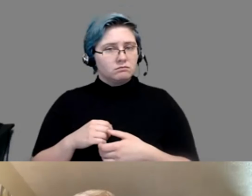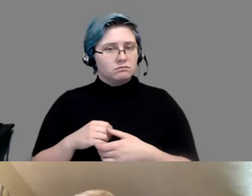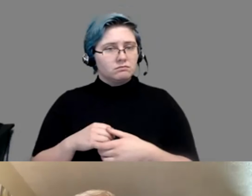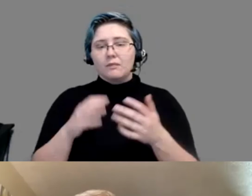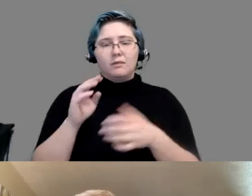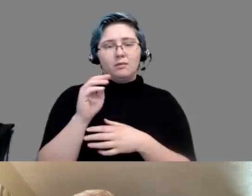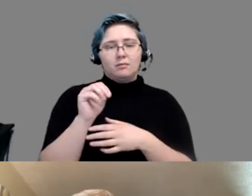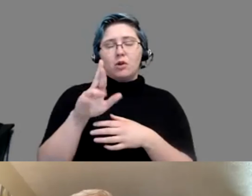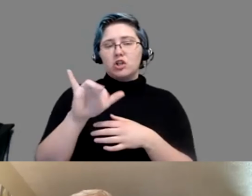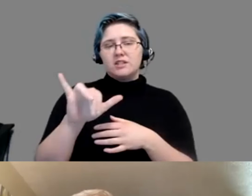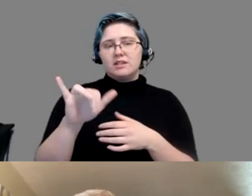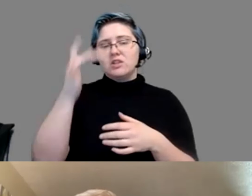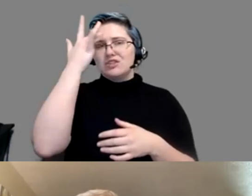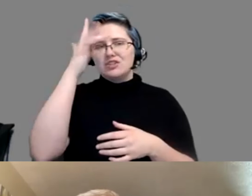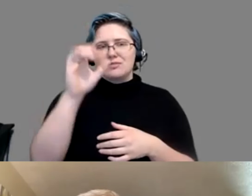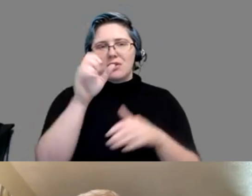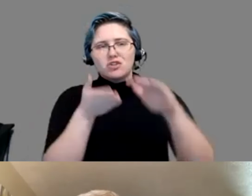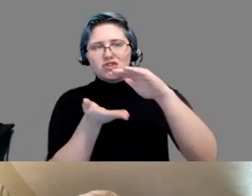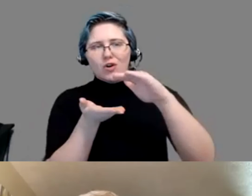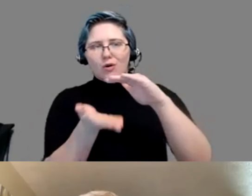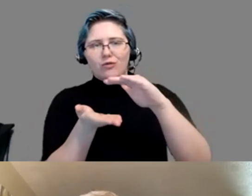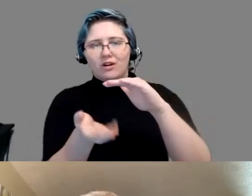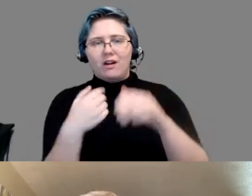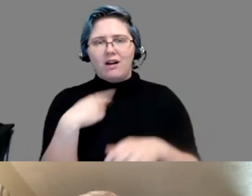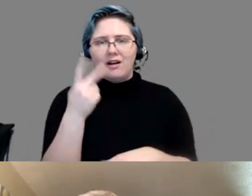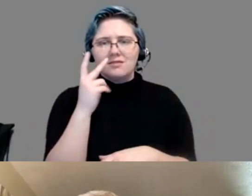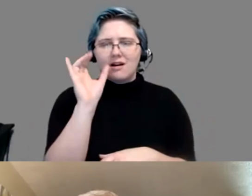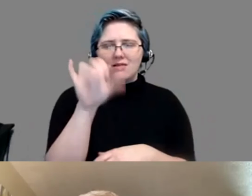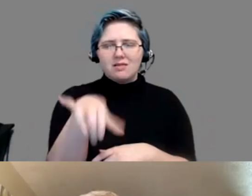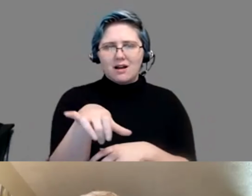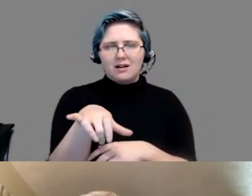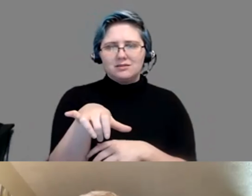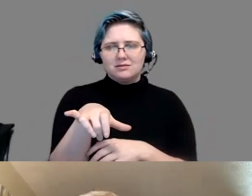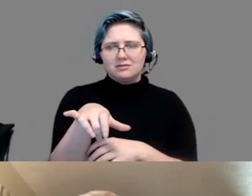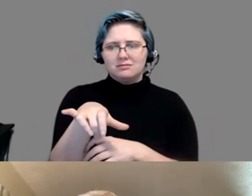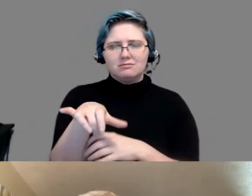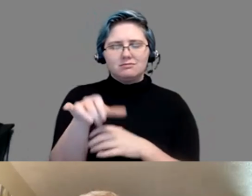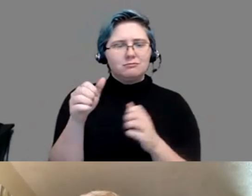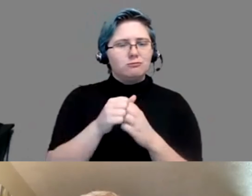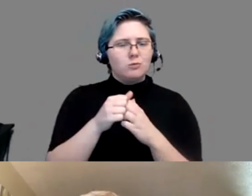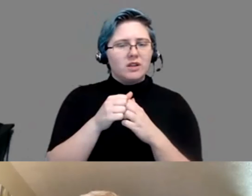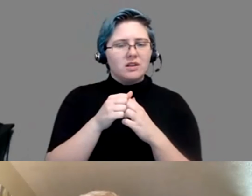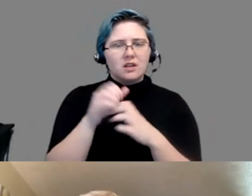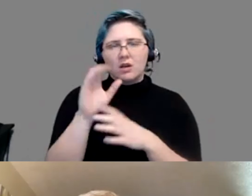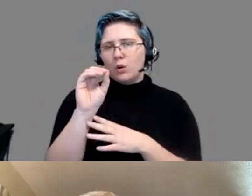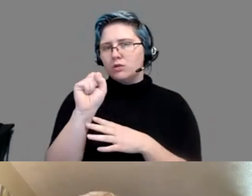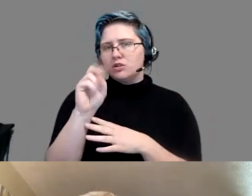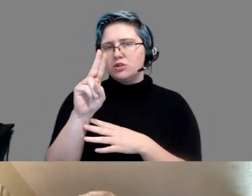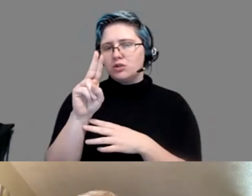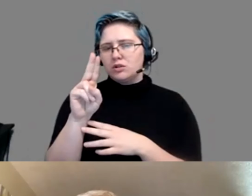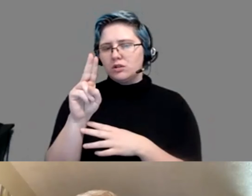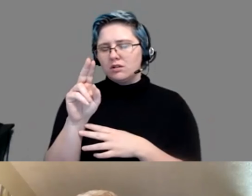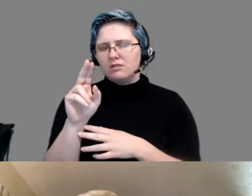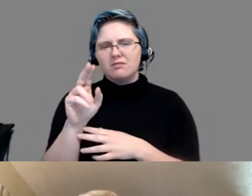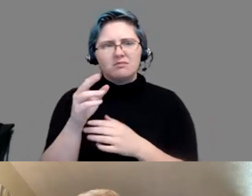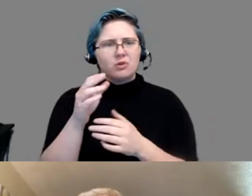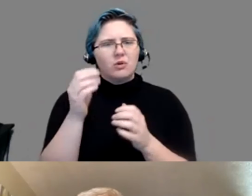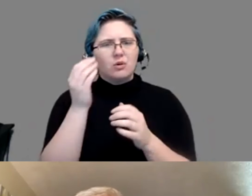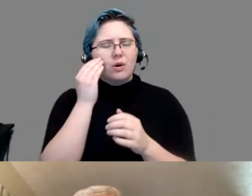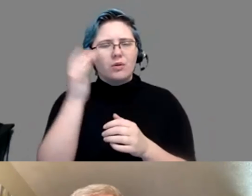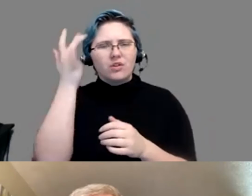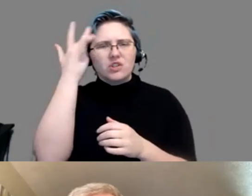stove. I seen that on the OSU NISOnger thing with the smart